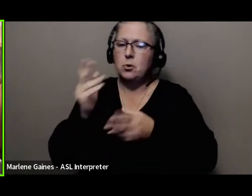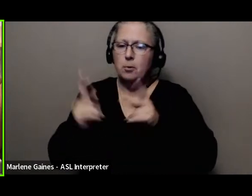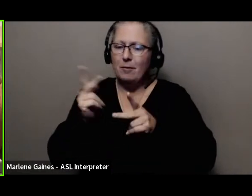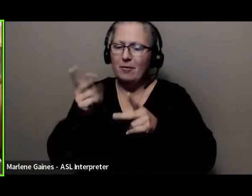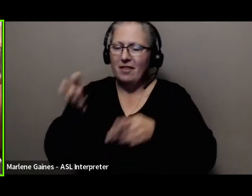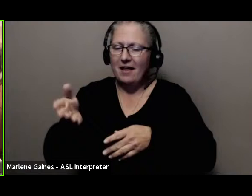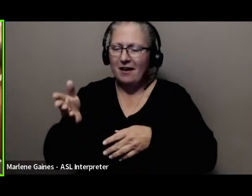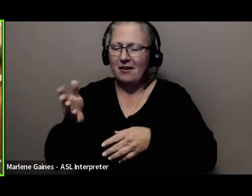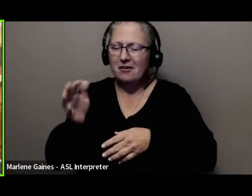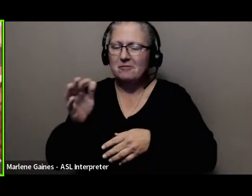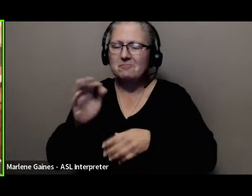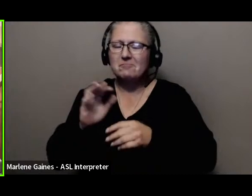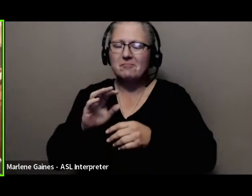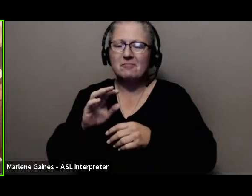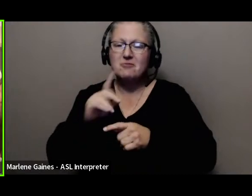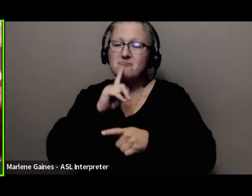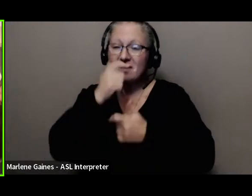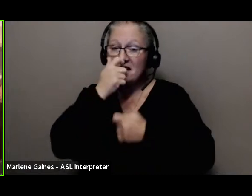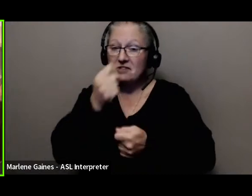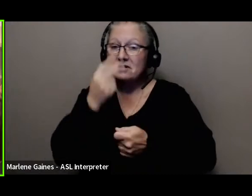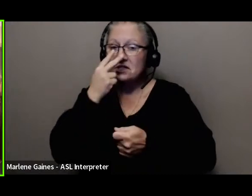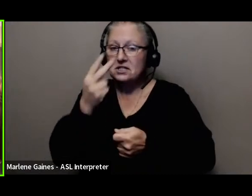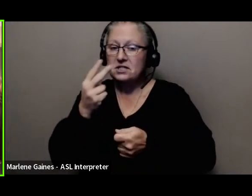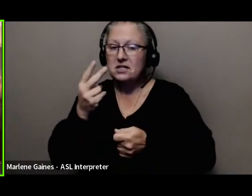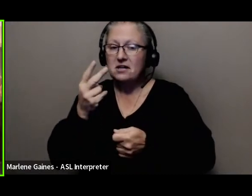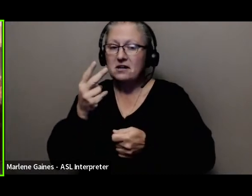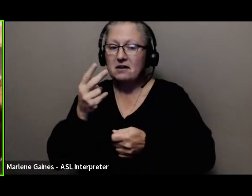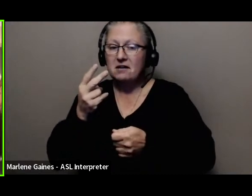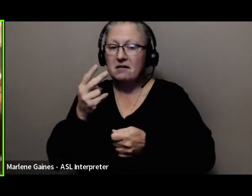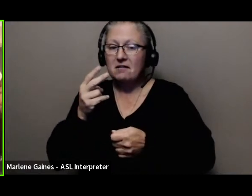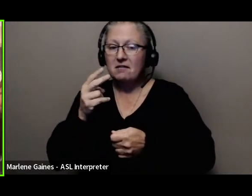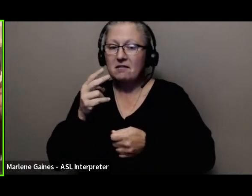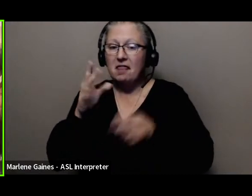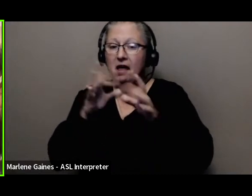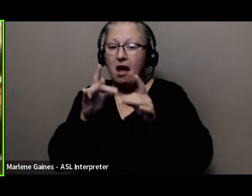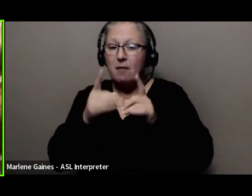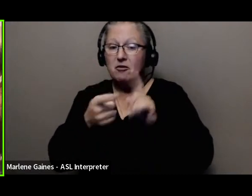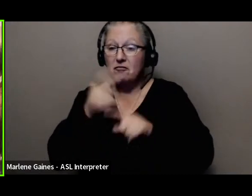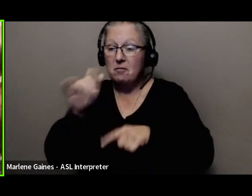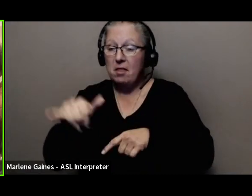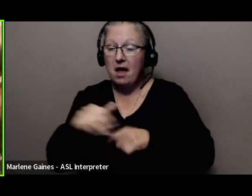newbies. So it'd be interesting to see the comments that they have out of that. So